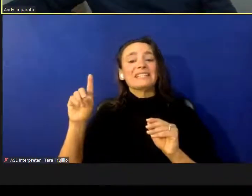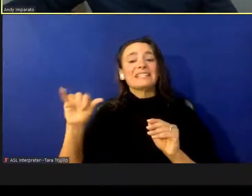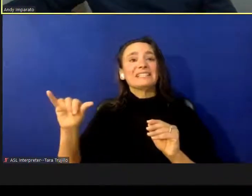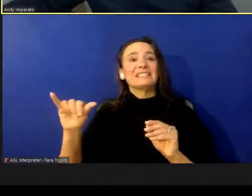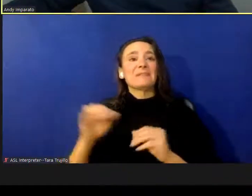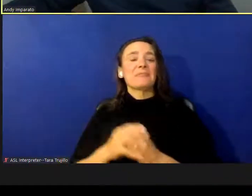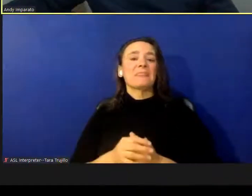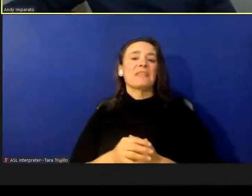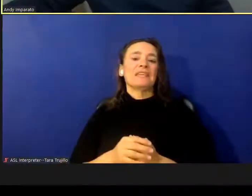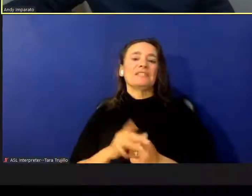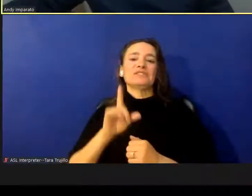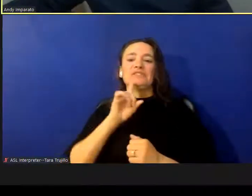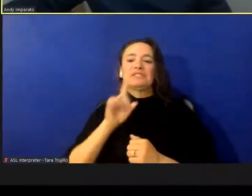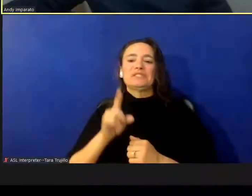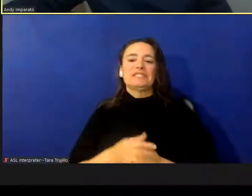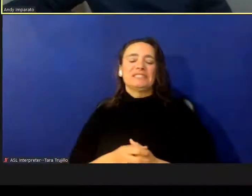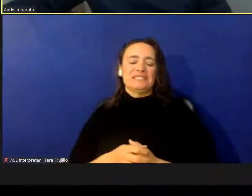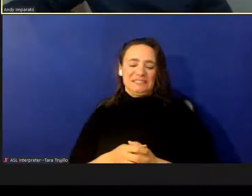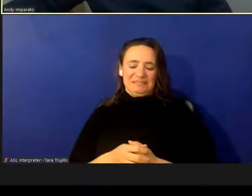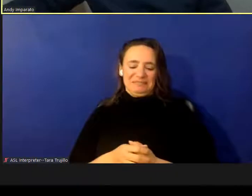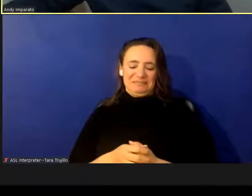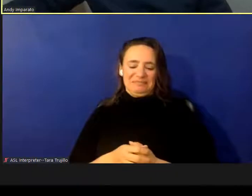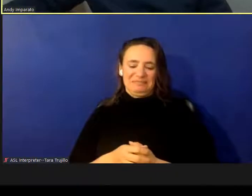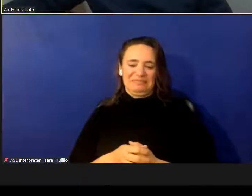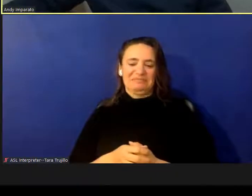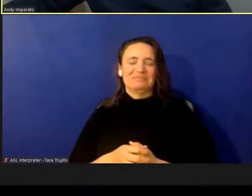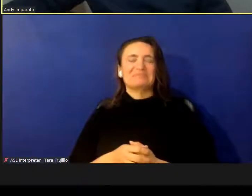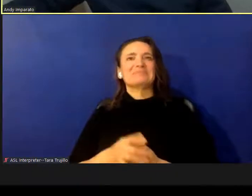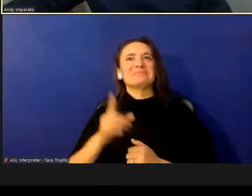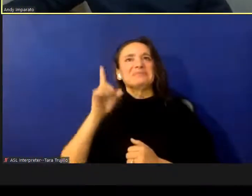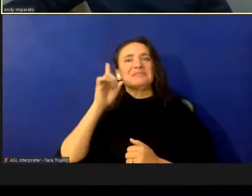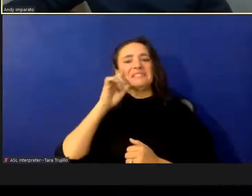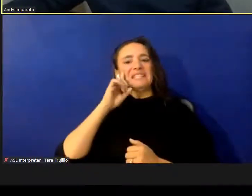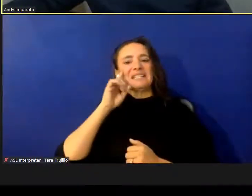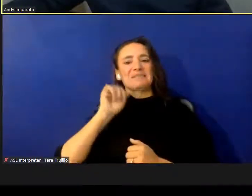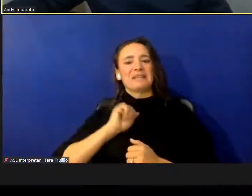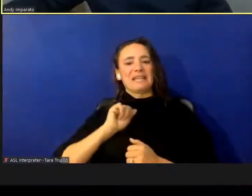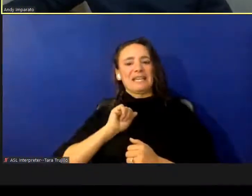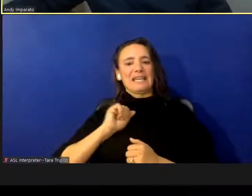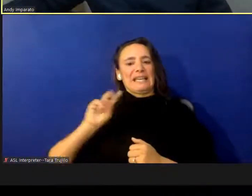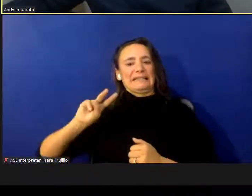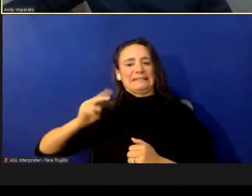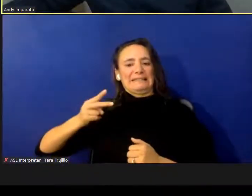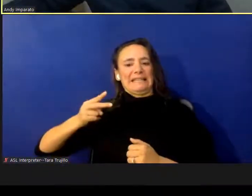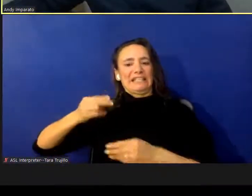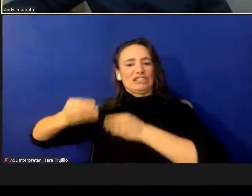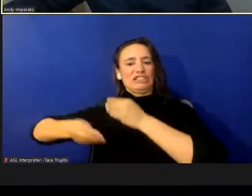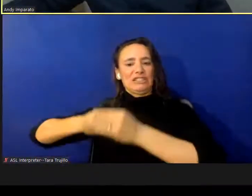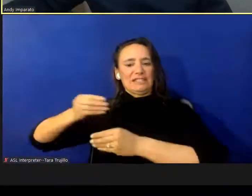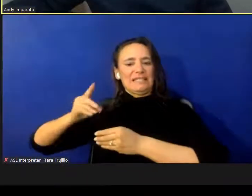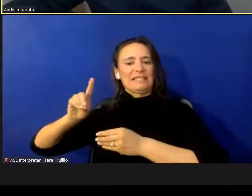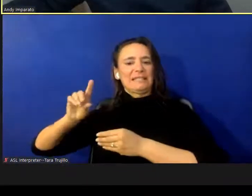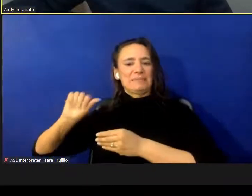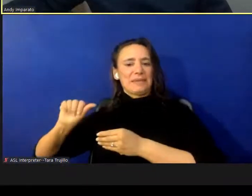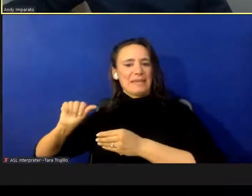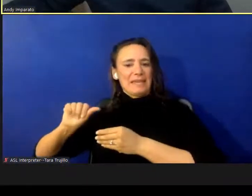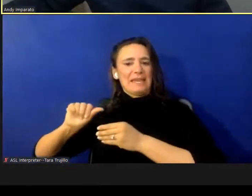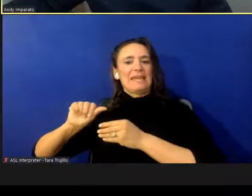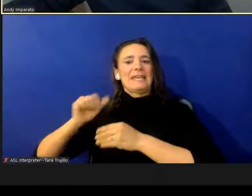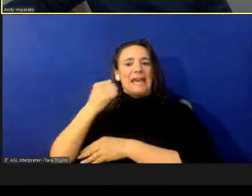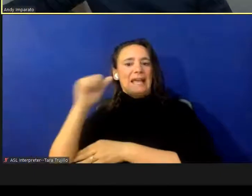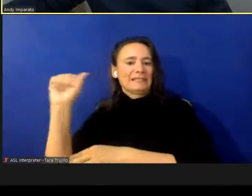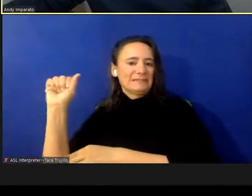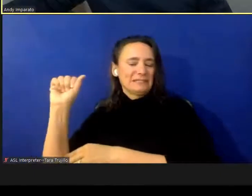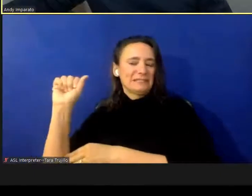Sure. So I think of myself as a second generation disability activist. I graduated law